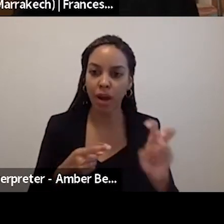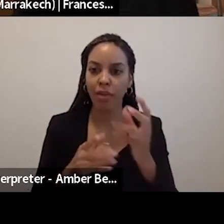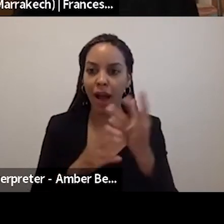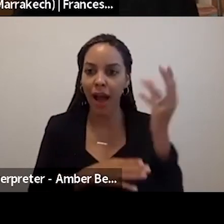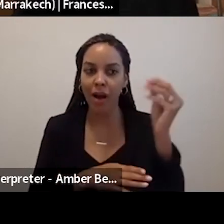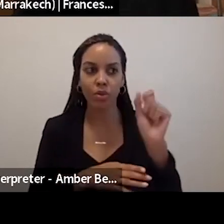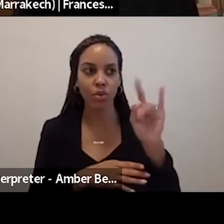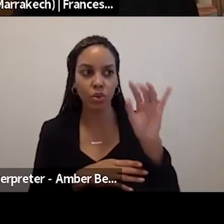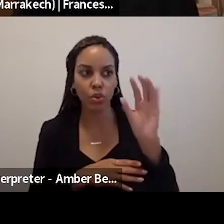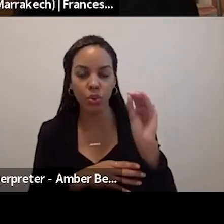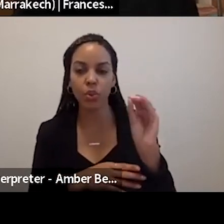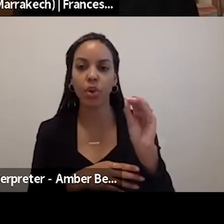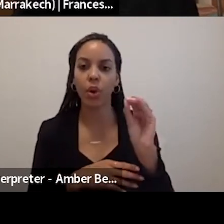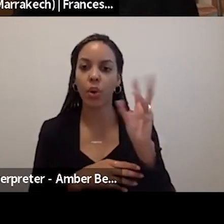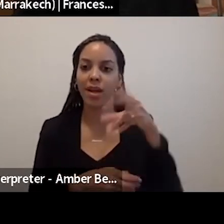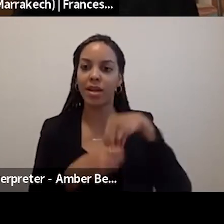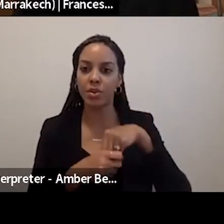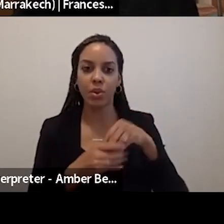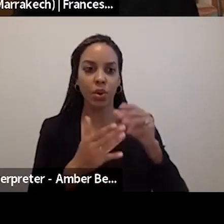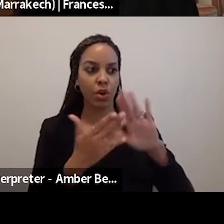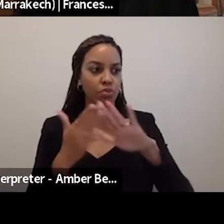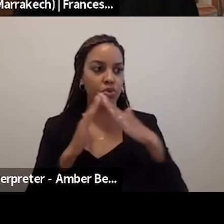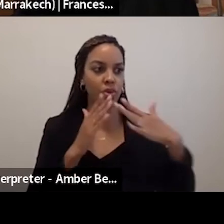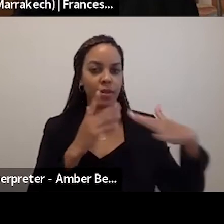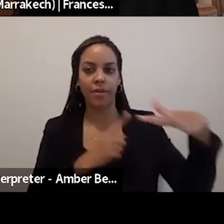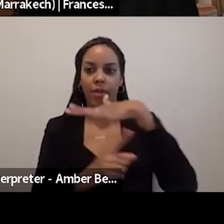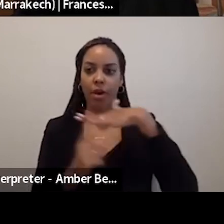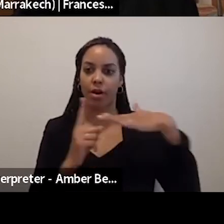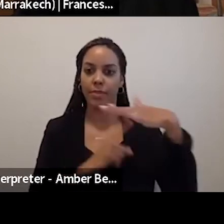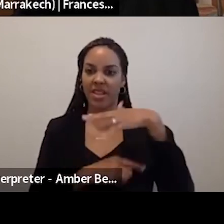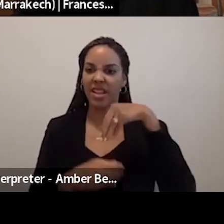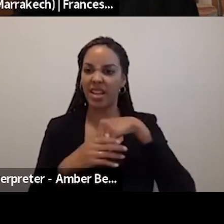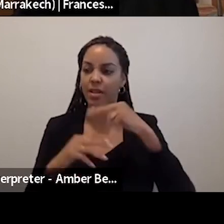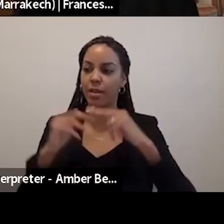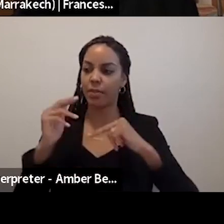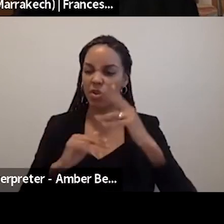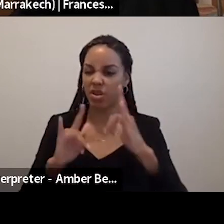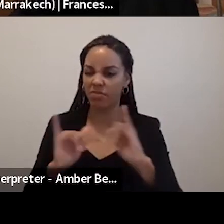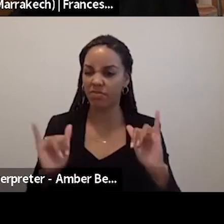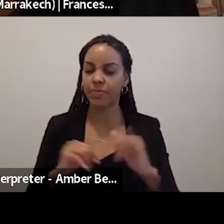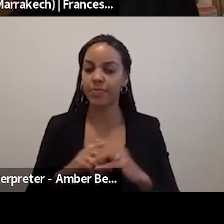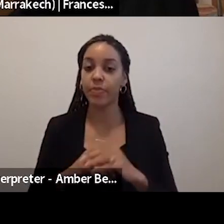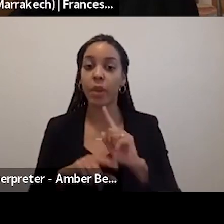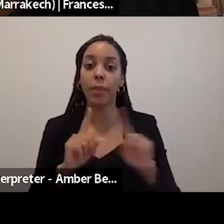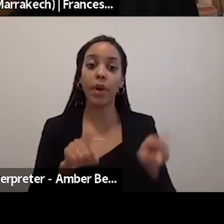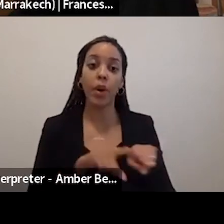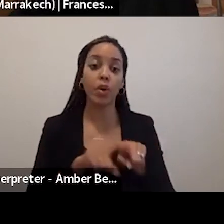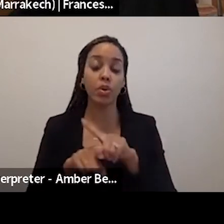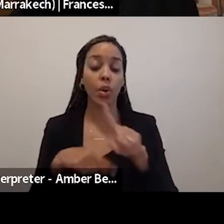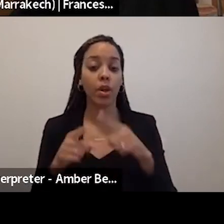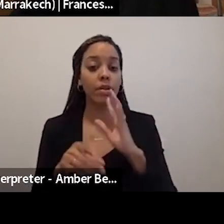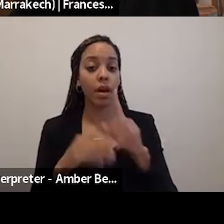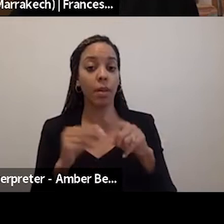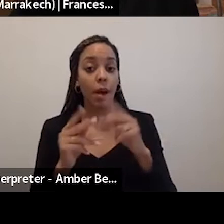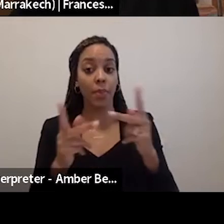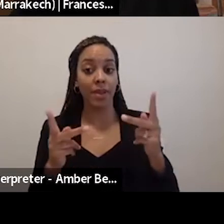into the, communal environment and into the building in different ways. But also one of the things when you talk about place is that I was